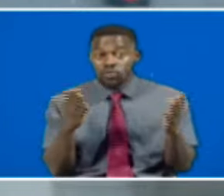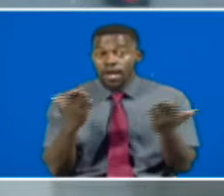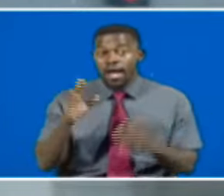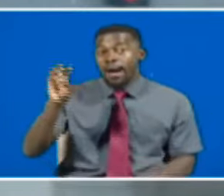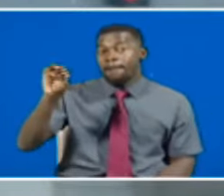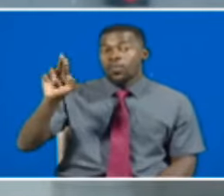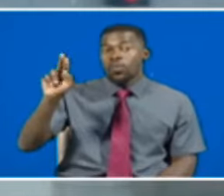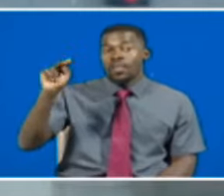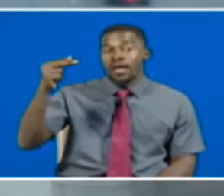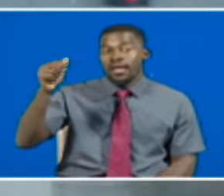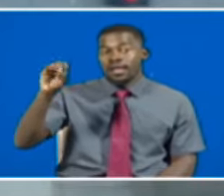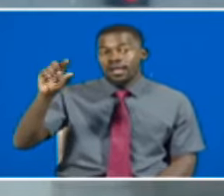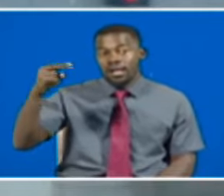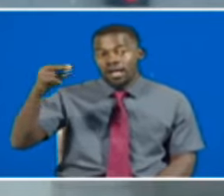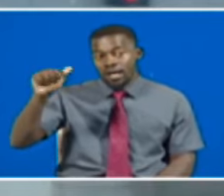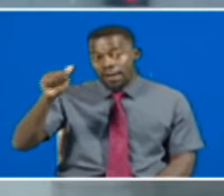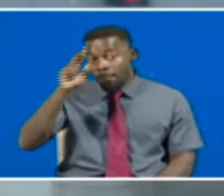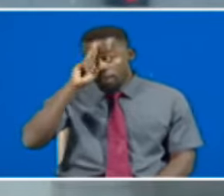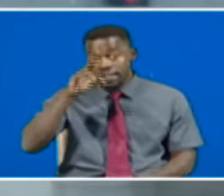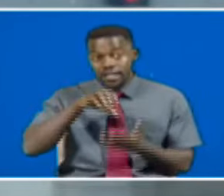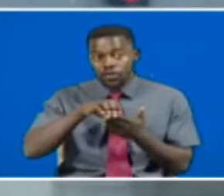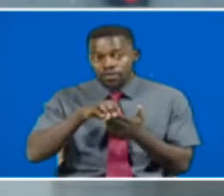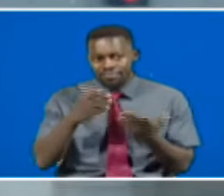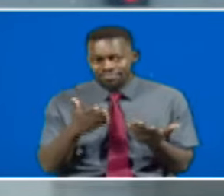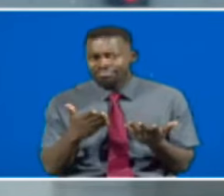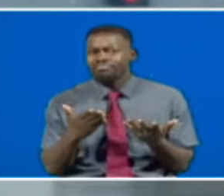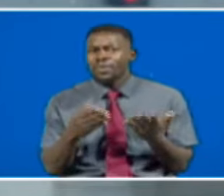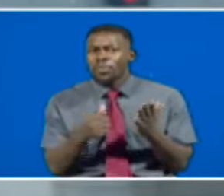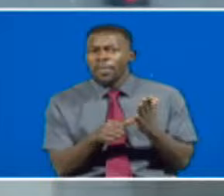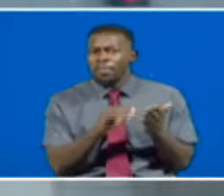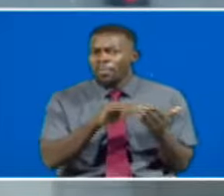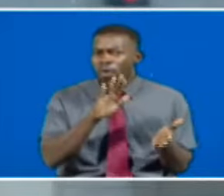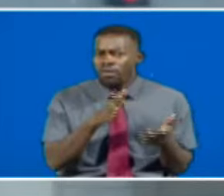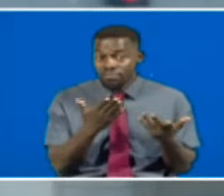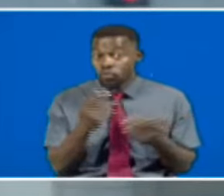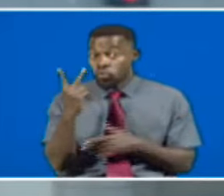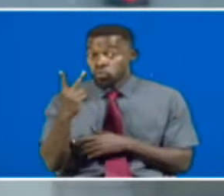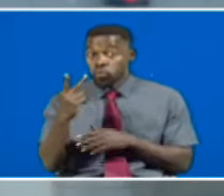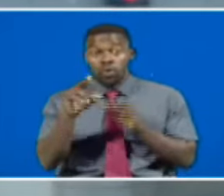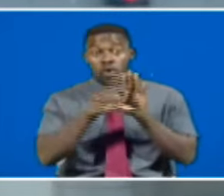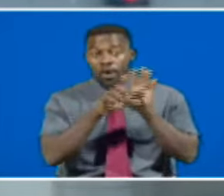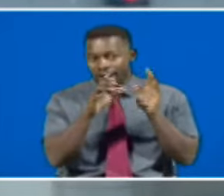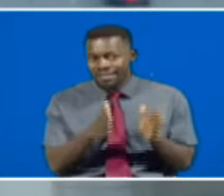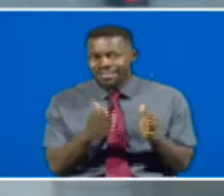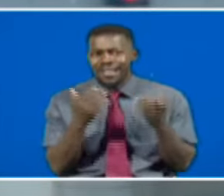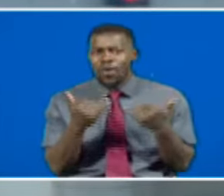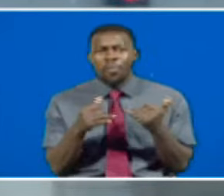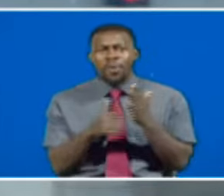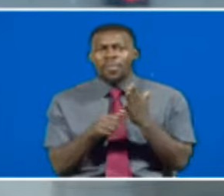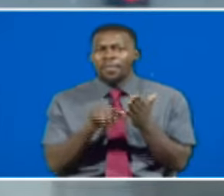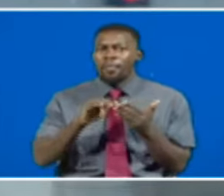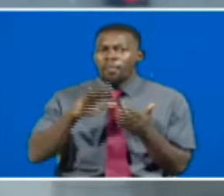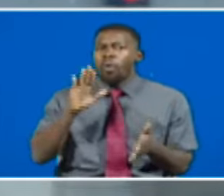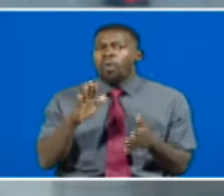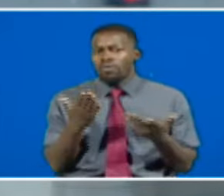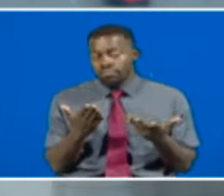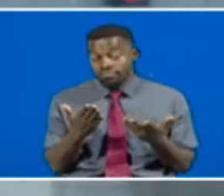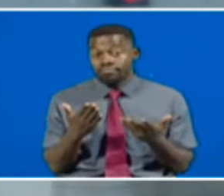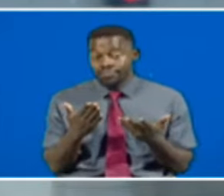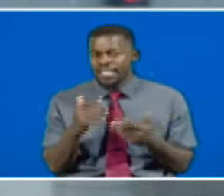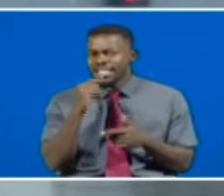of extortion. The arrest early today has sparked protests from his two lawyers, Dunstan Omari and Cliff Ombeta, who